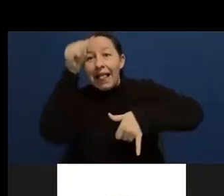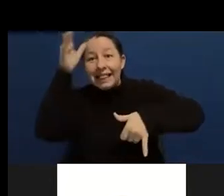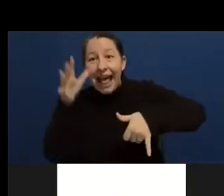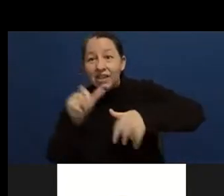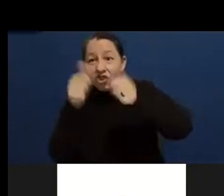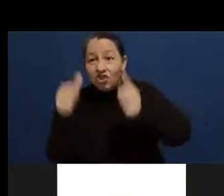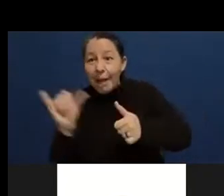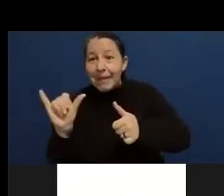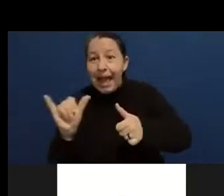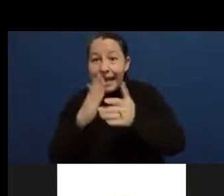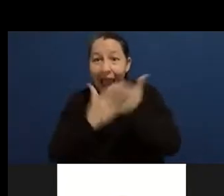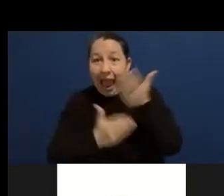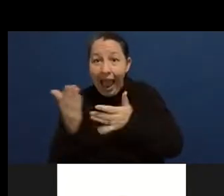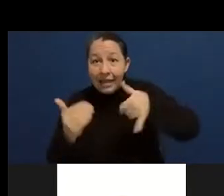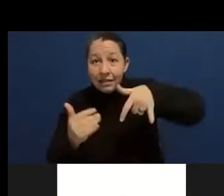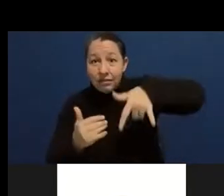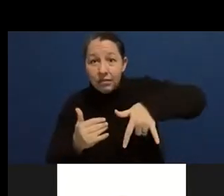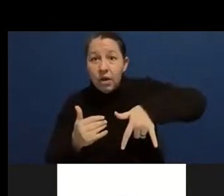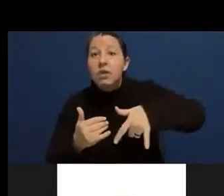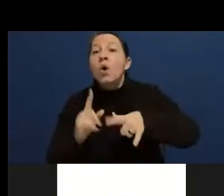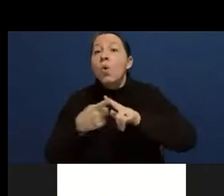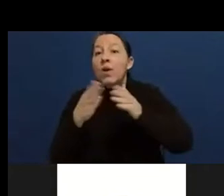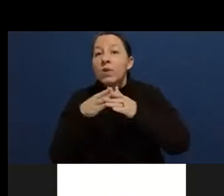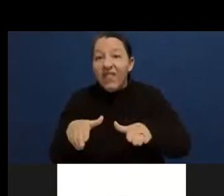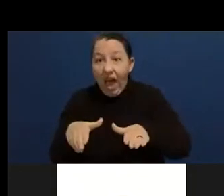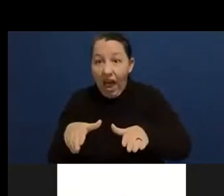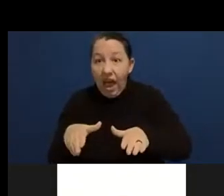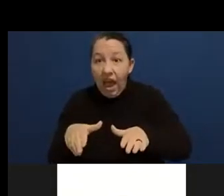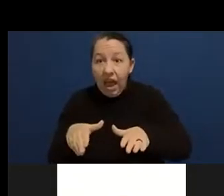when it was divided up